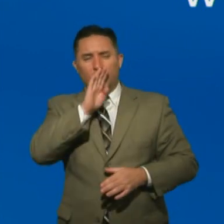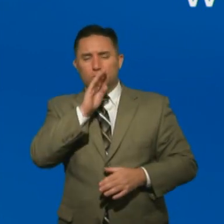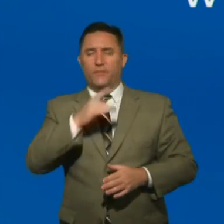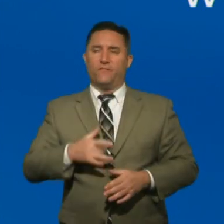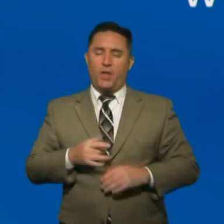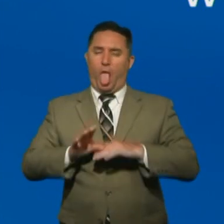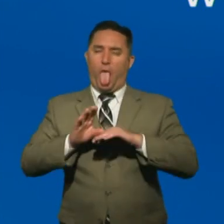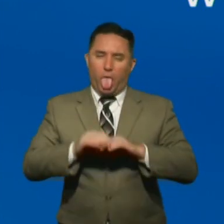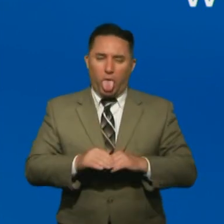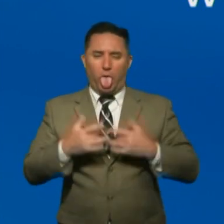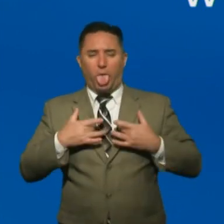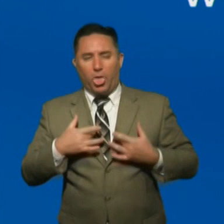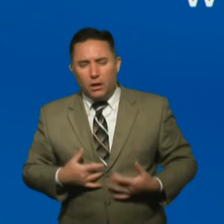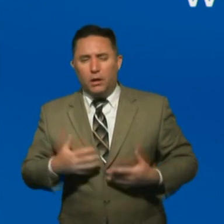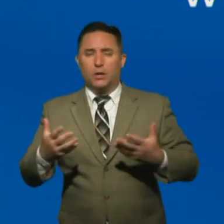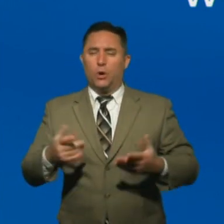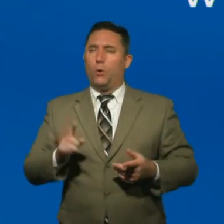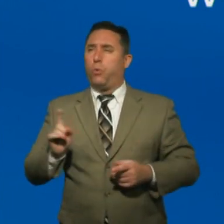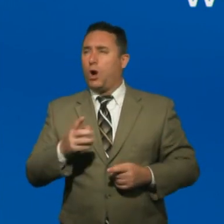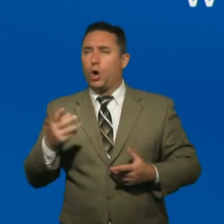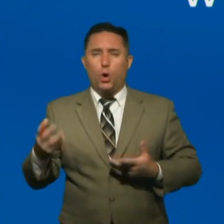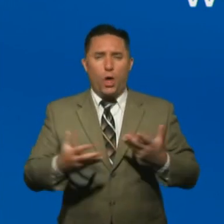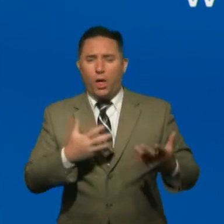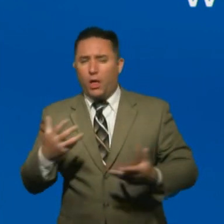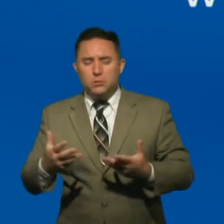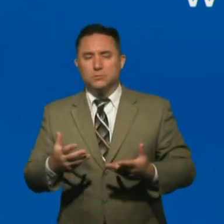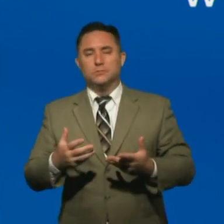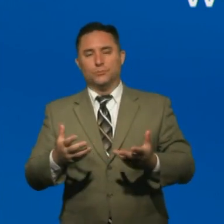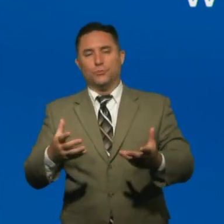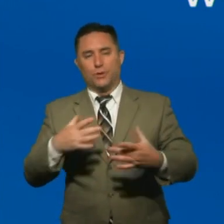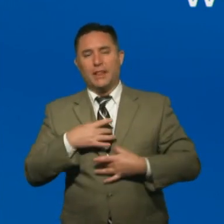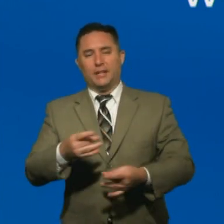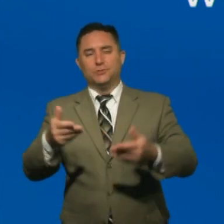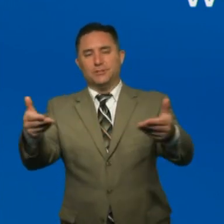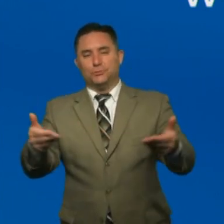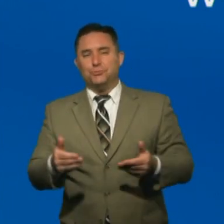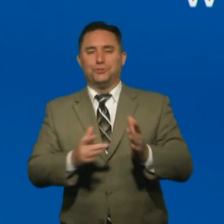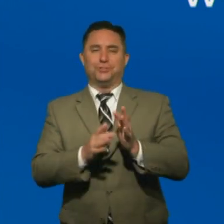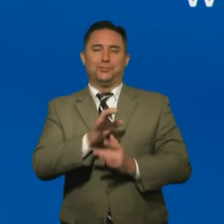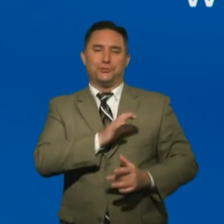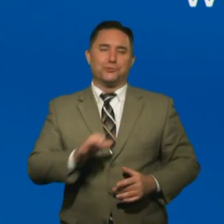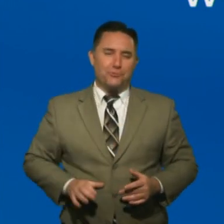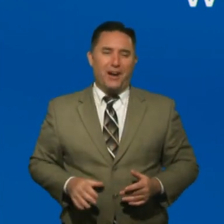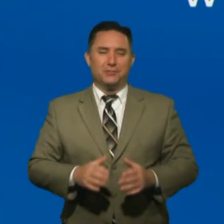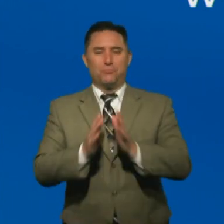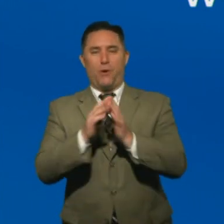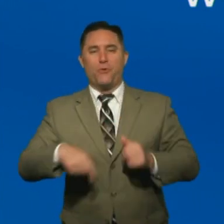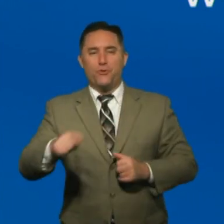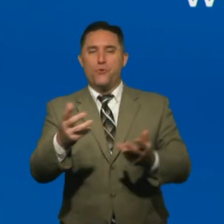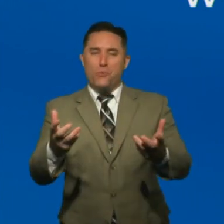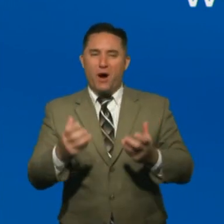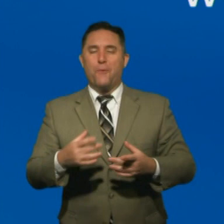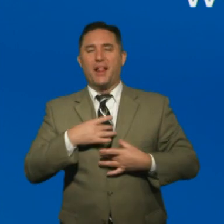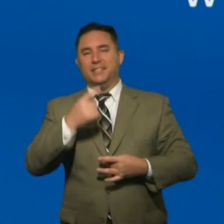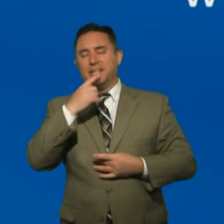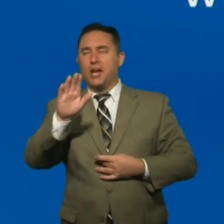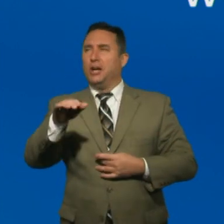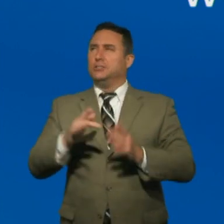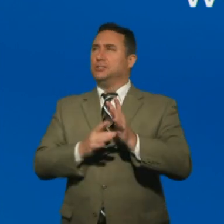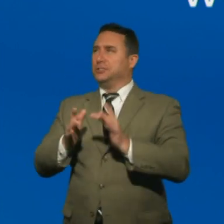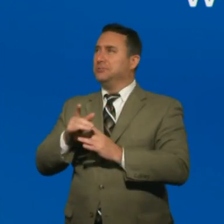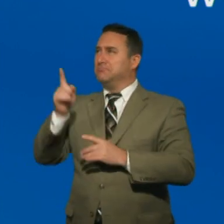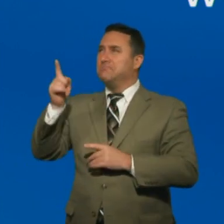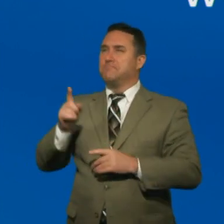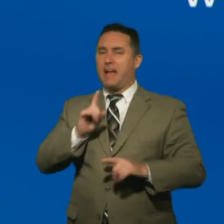you're discouraged, you don't know where to turn, we'd love to introduce you to Jesus Christ. We'd love to pray with you. We'd love to say Jesus can